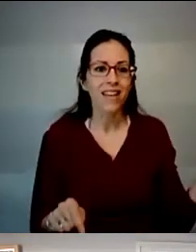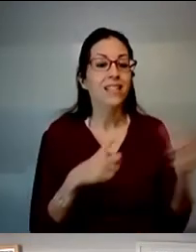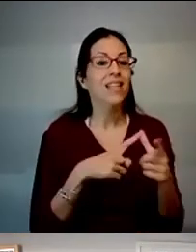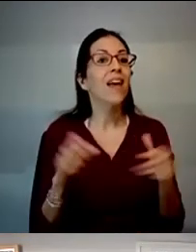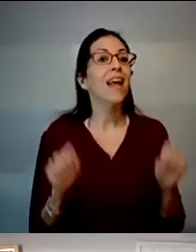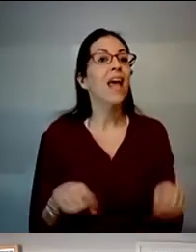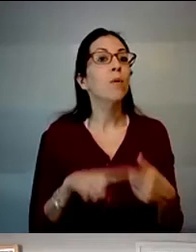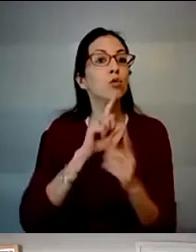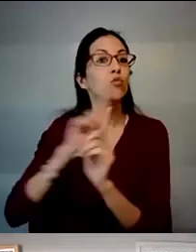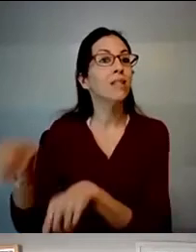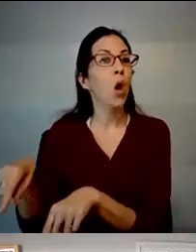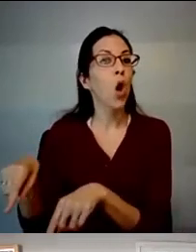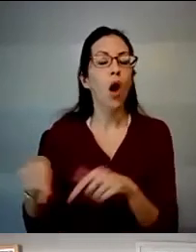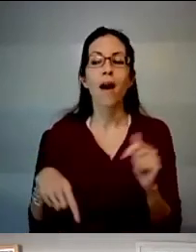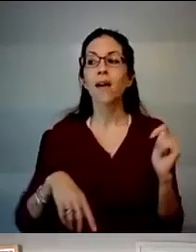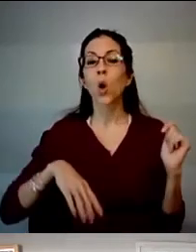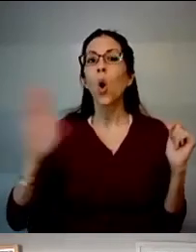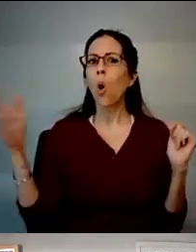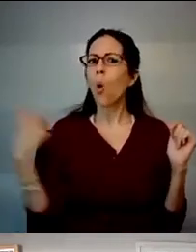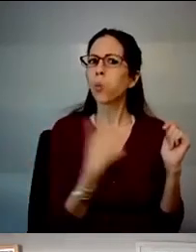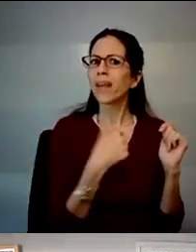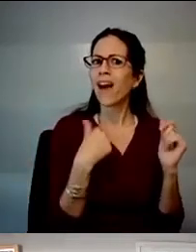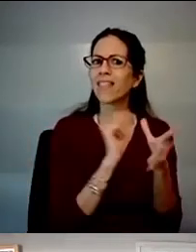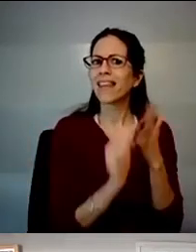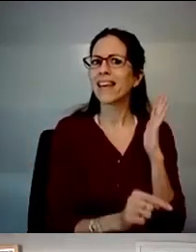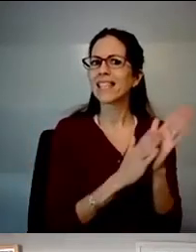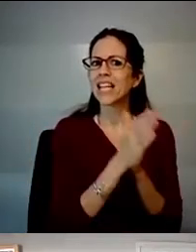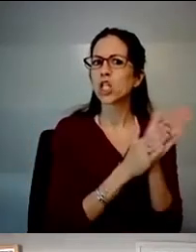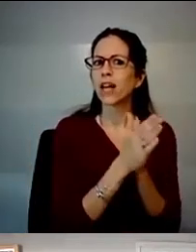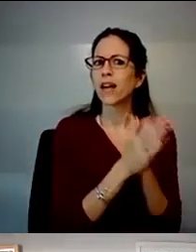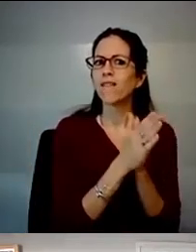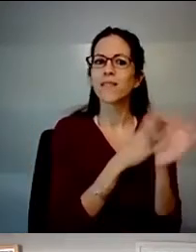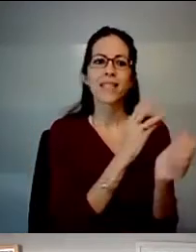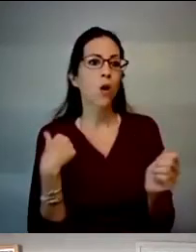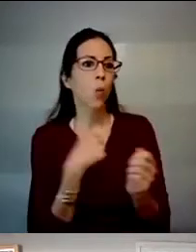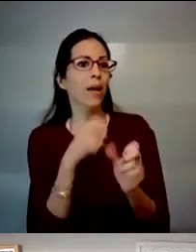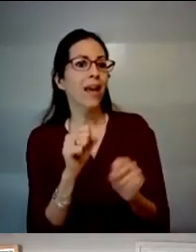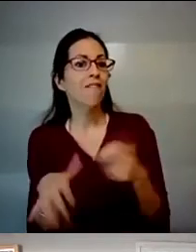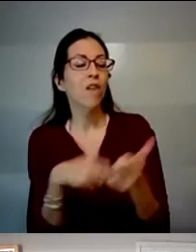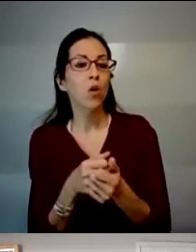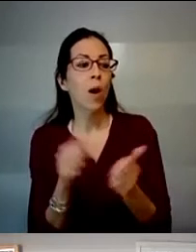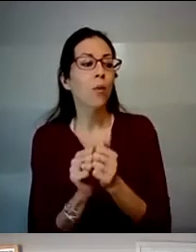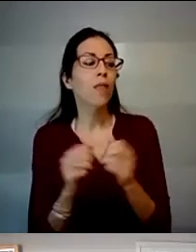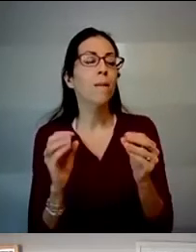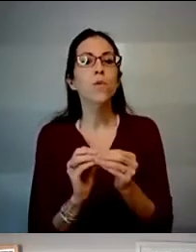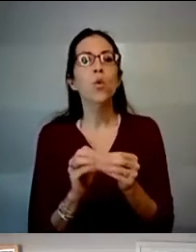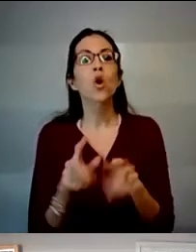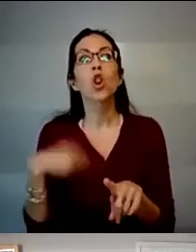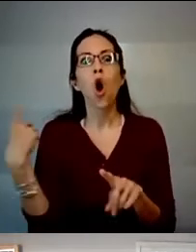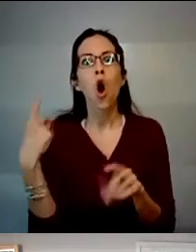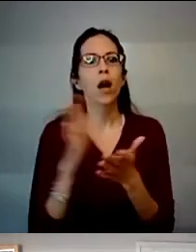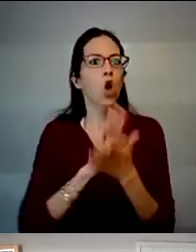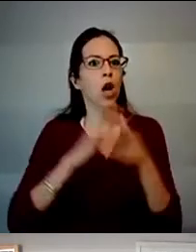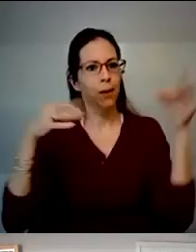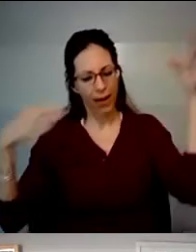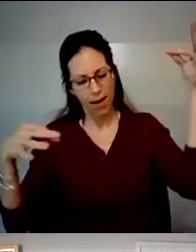know, we can mention a few of these initiatives that we're doing, and we can also follow up with a longer document that goes into more detail about